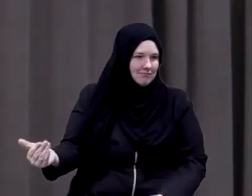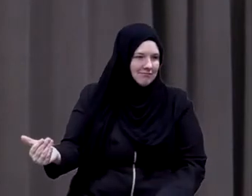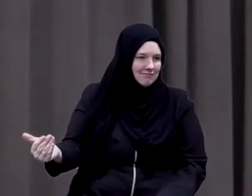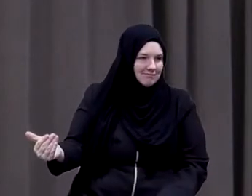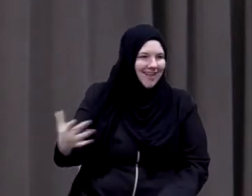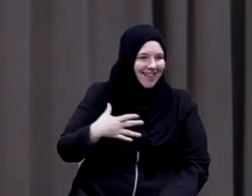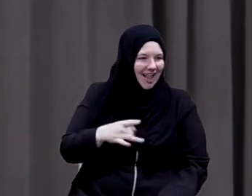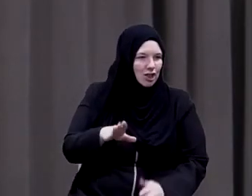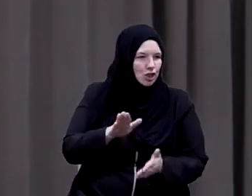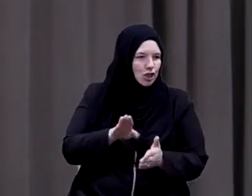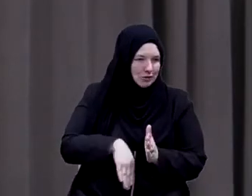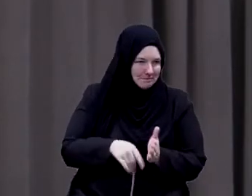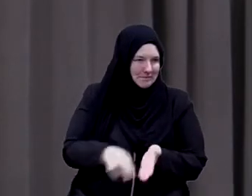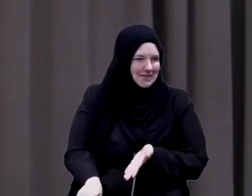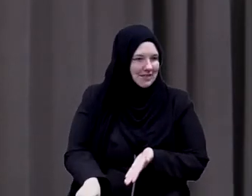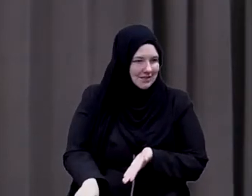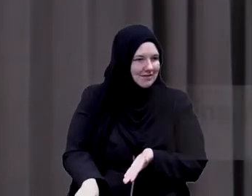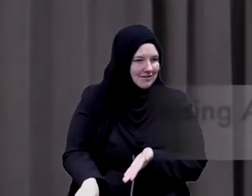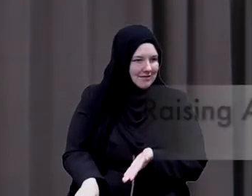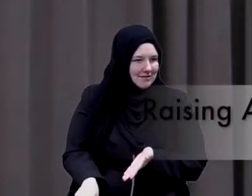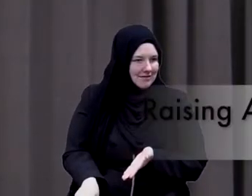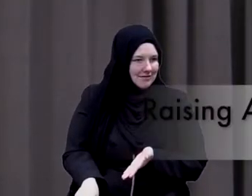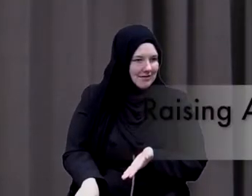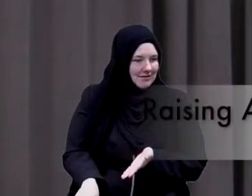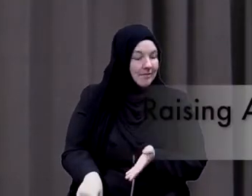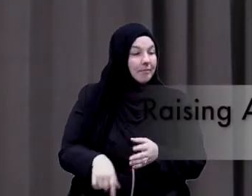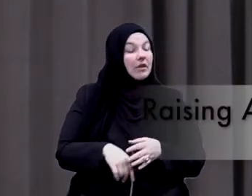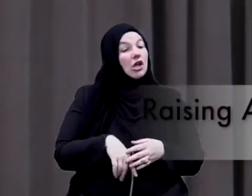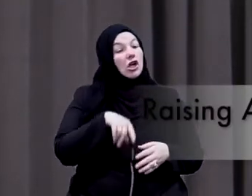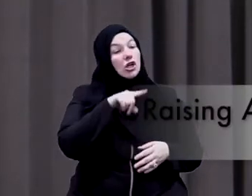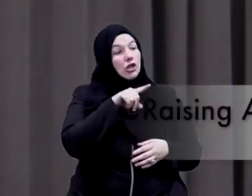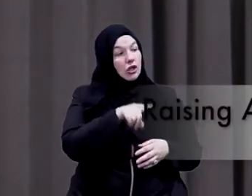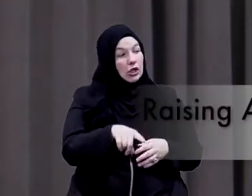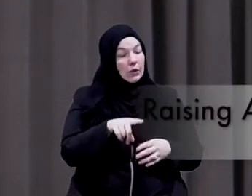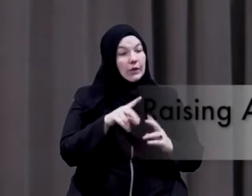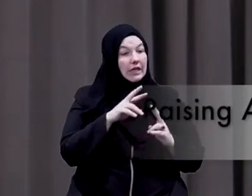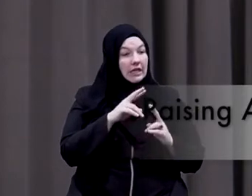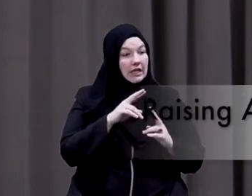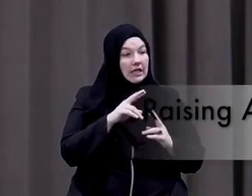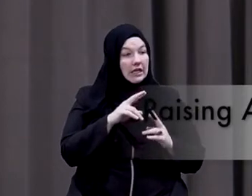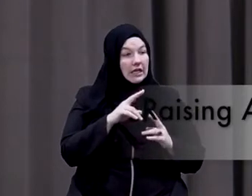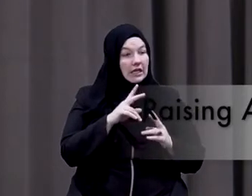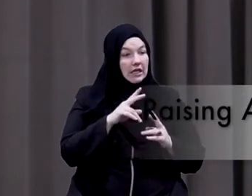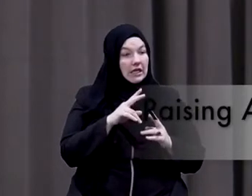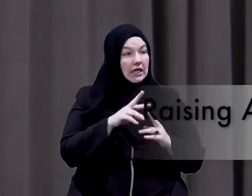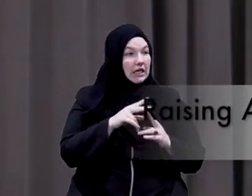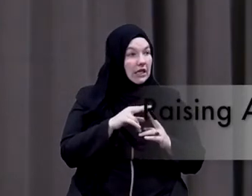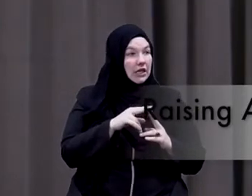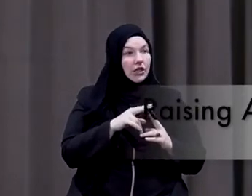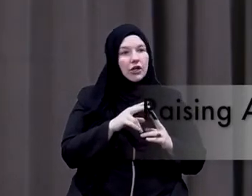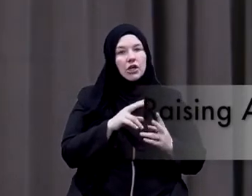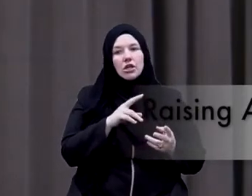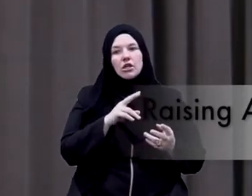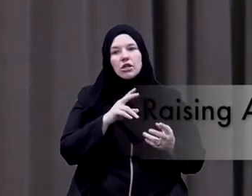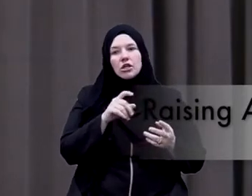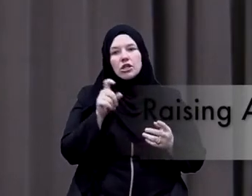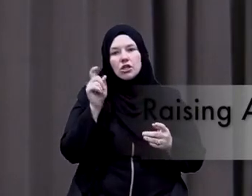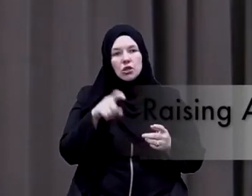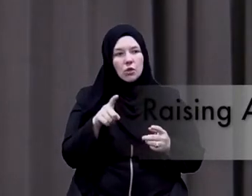of course, the few who are either throwing bullets or guns or